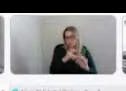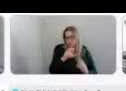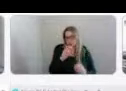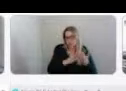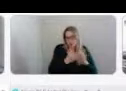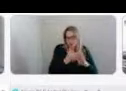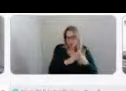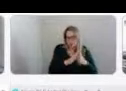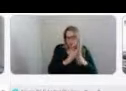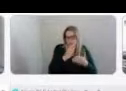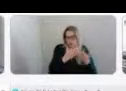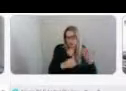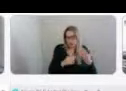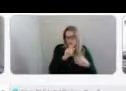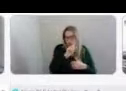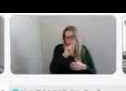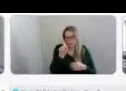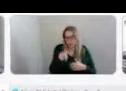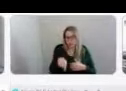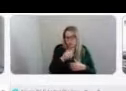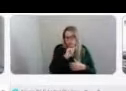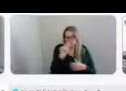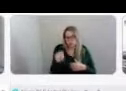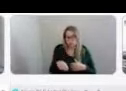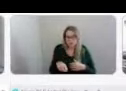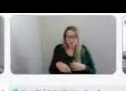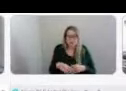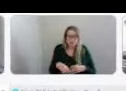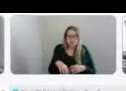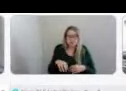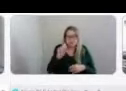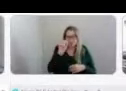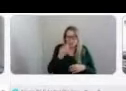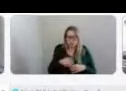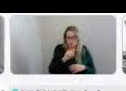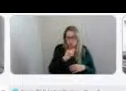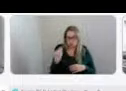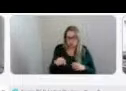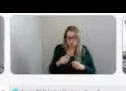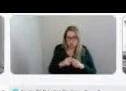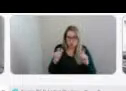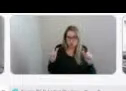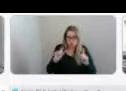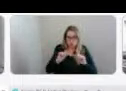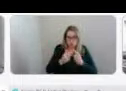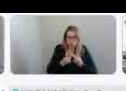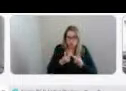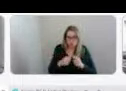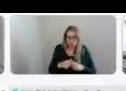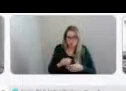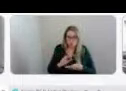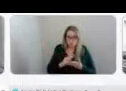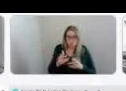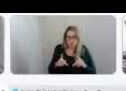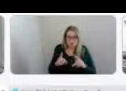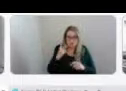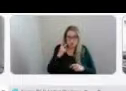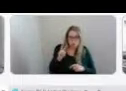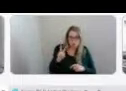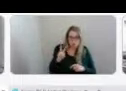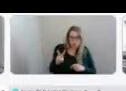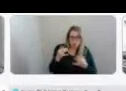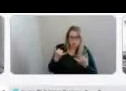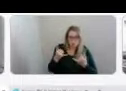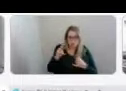keep getting put in to the south tucson area with a large group of populations if you look at the current